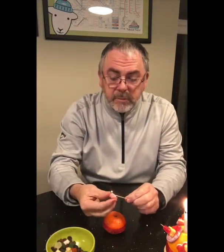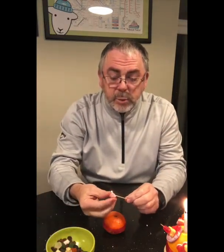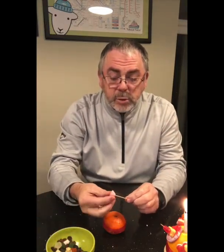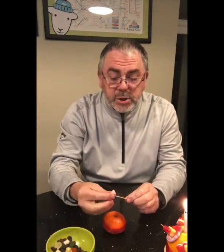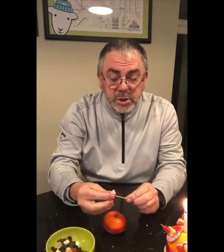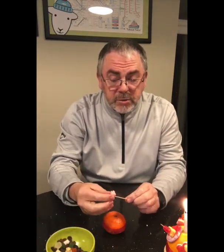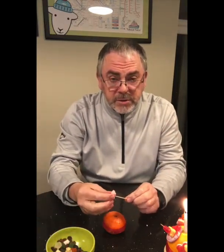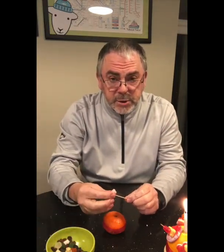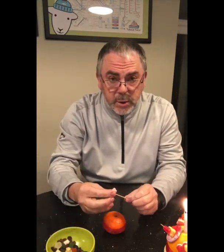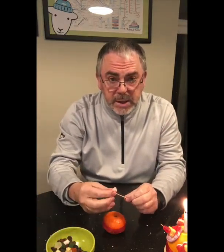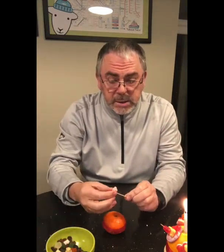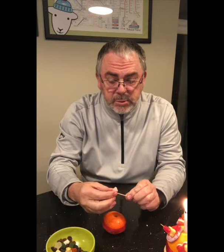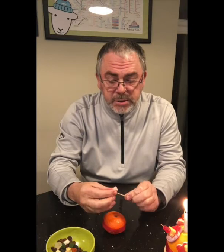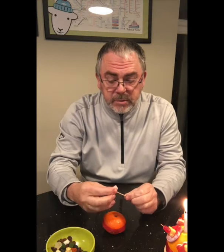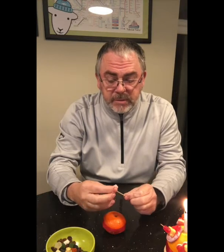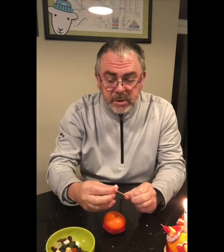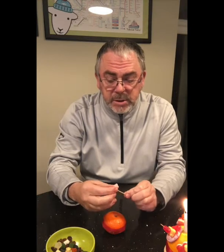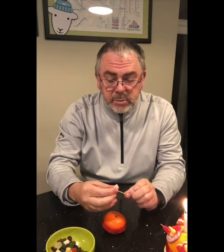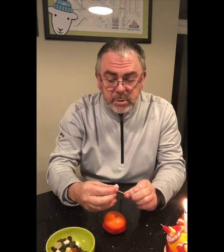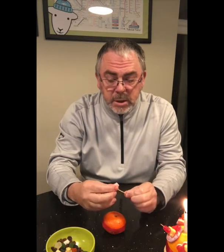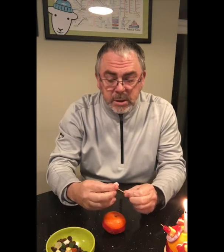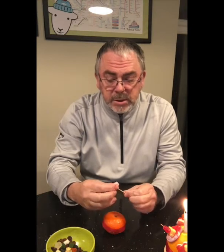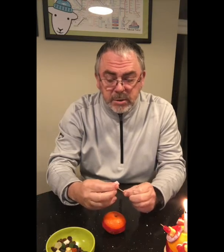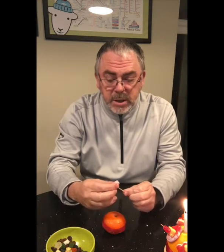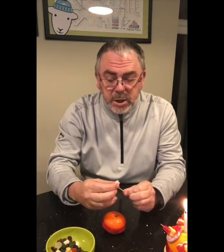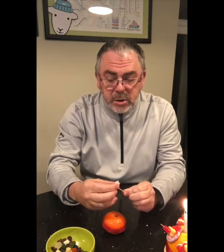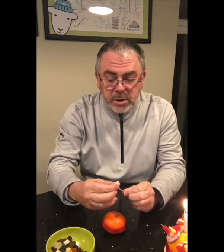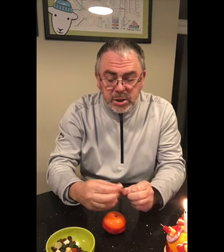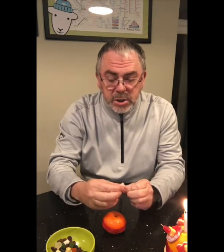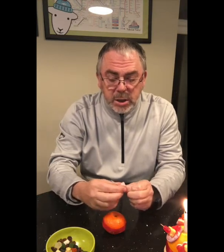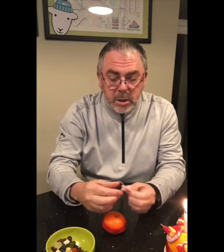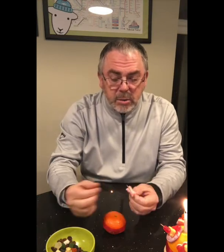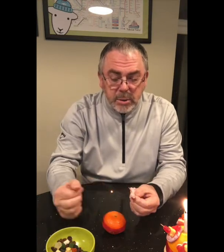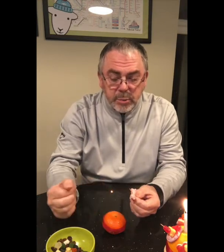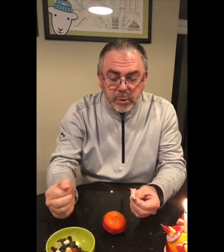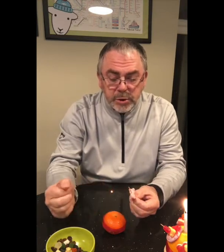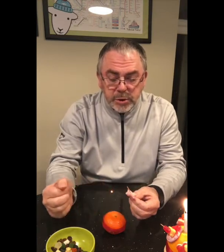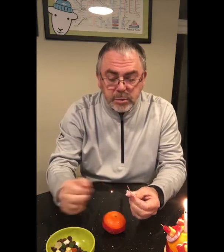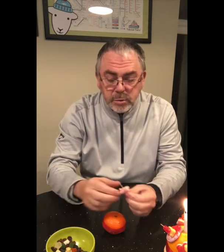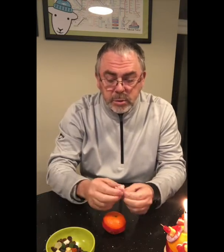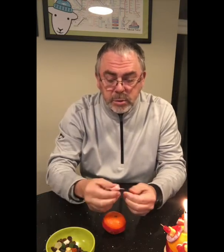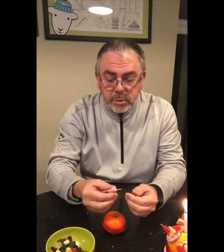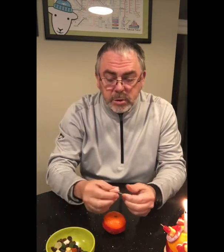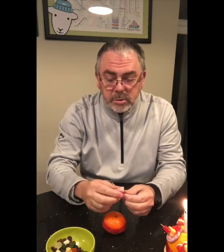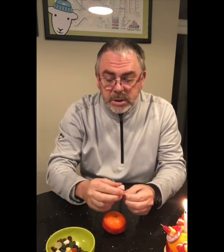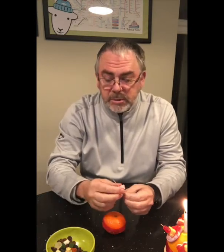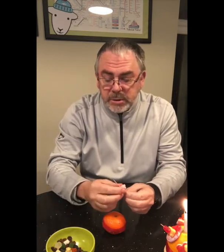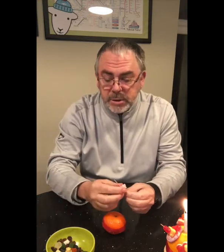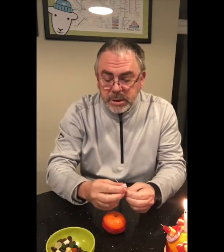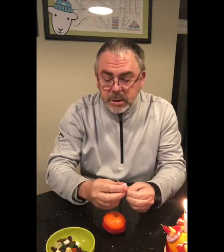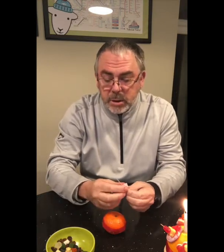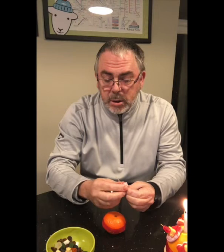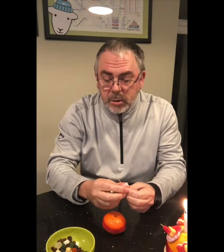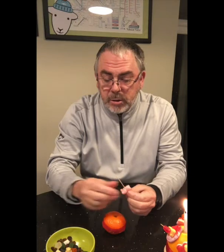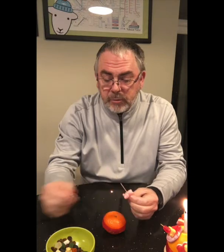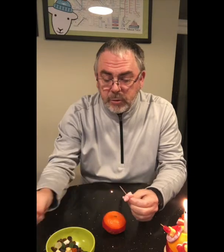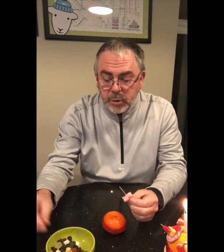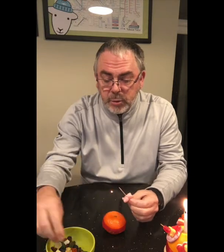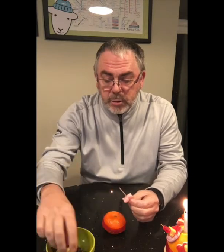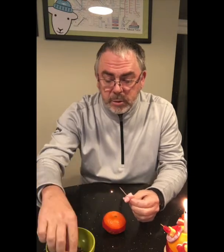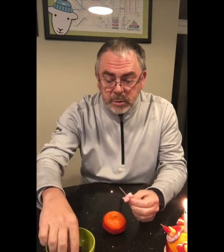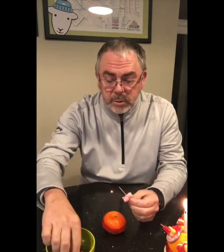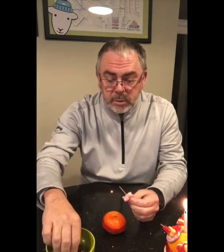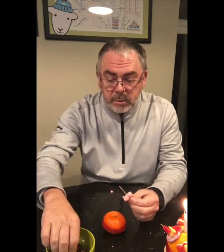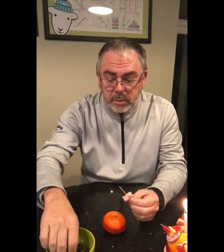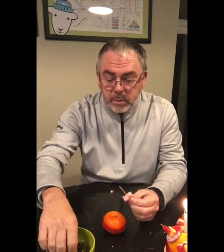hopefully you've bought soft sweets, which are advisable, so then you can slowly push the cocktail stick